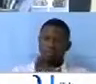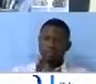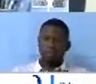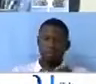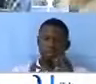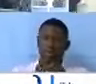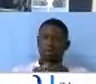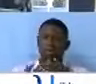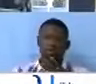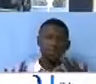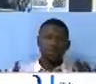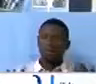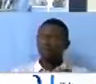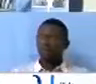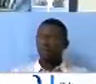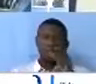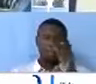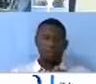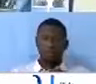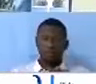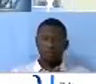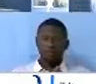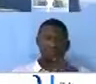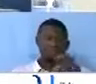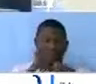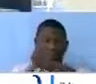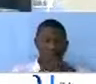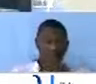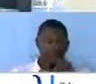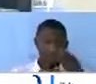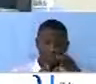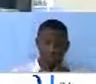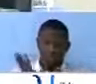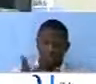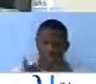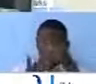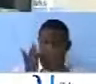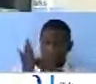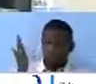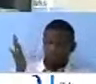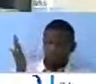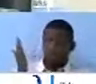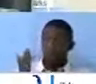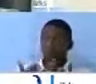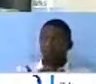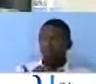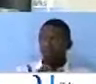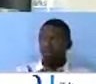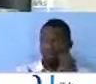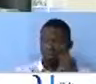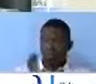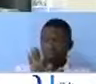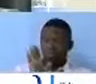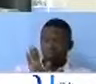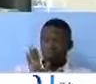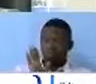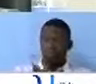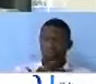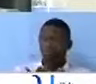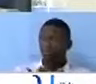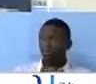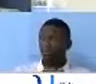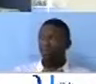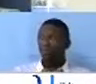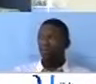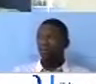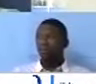It would take quite a lot for anyone to fabricate these things. Just open, hold this page that I have. Yeah, this